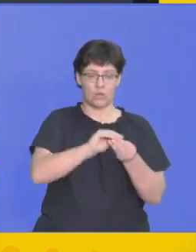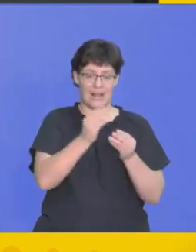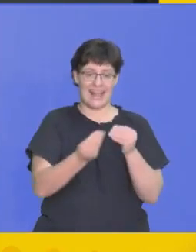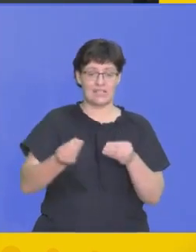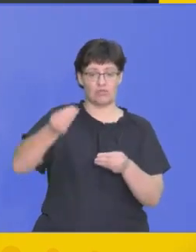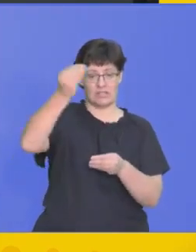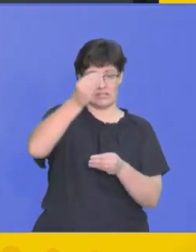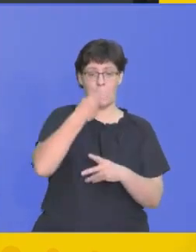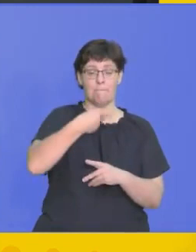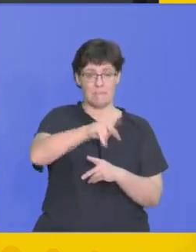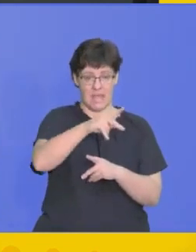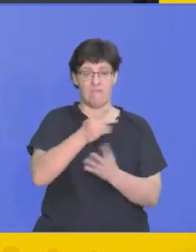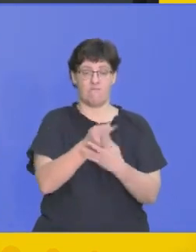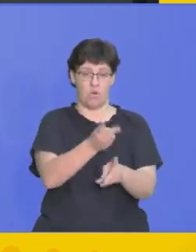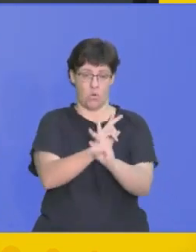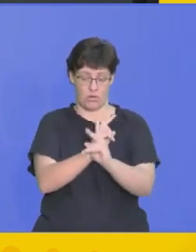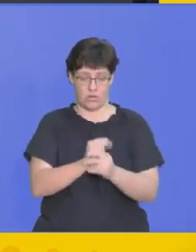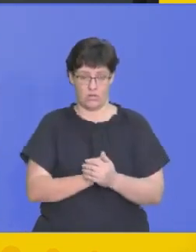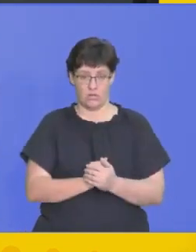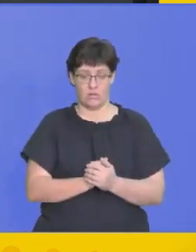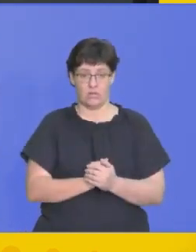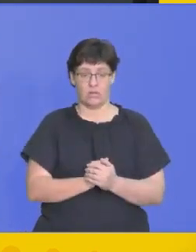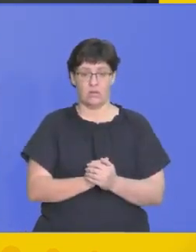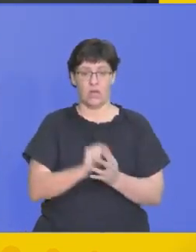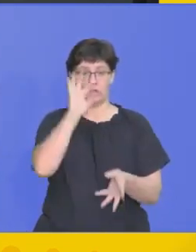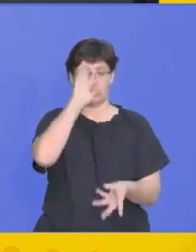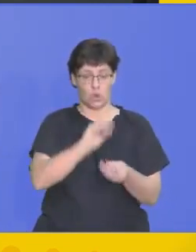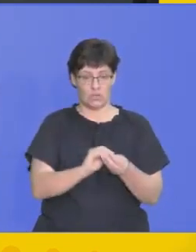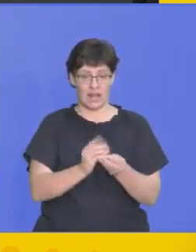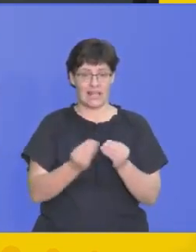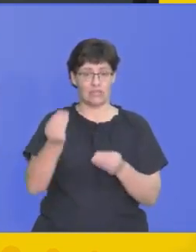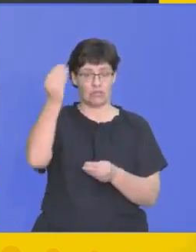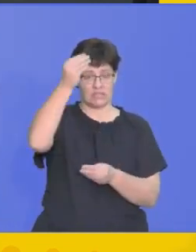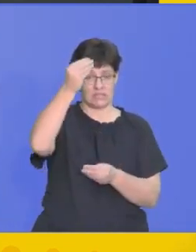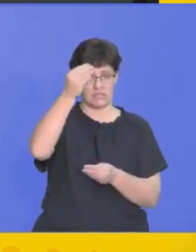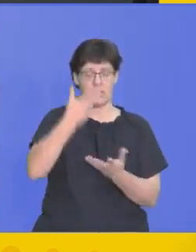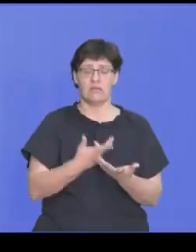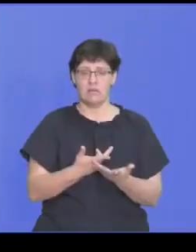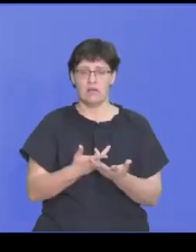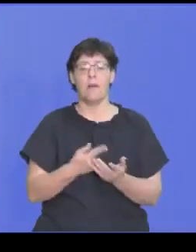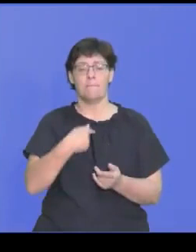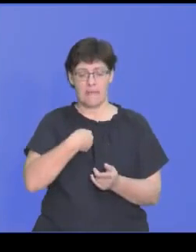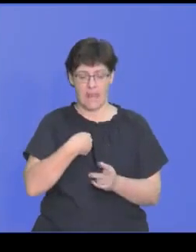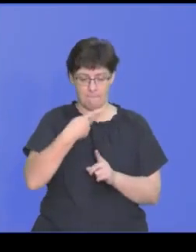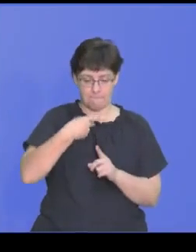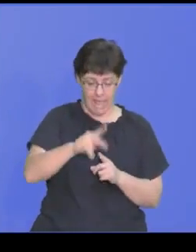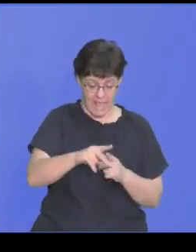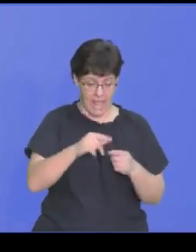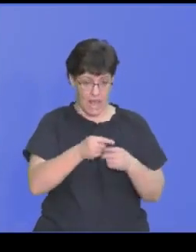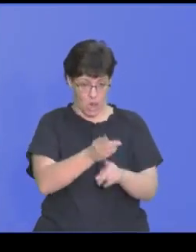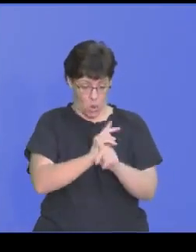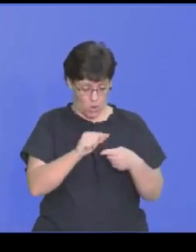much money he pays over and above what the loan was. So I'm first going to see my monthly